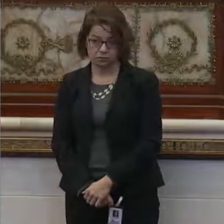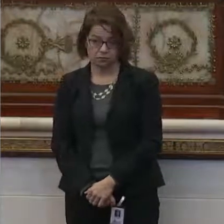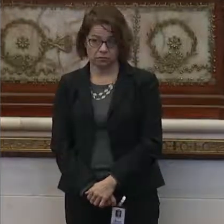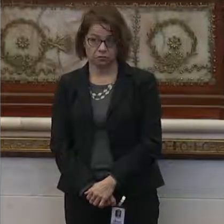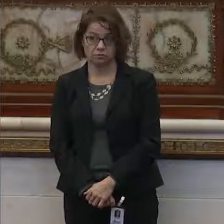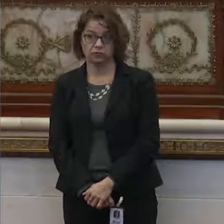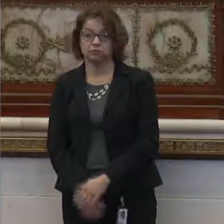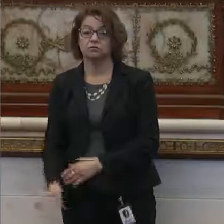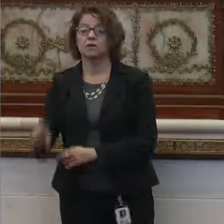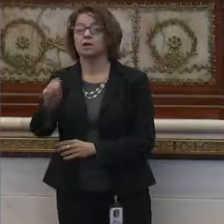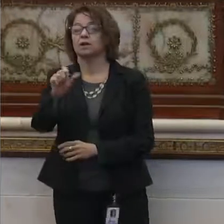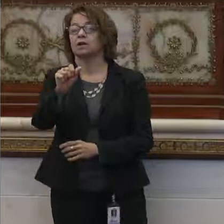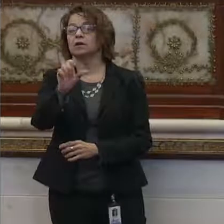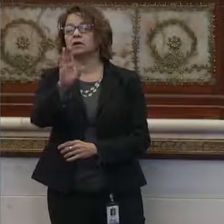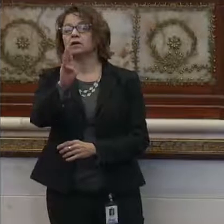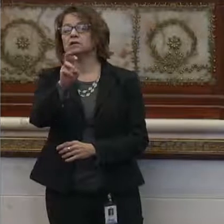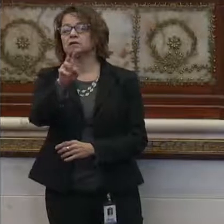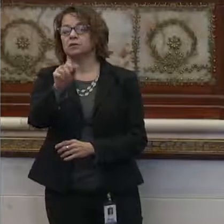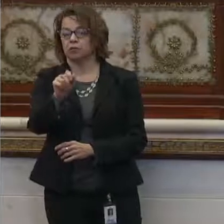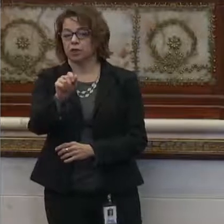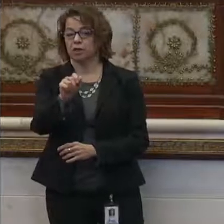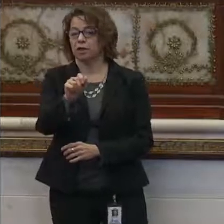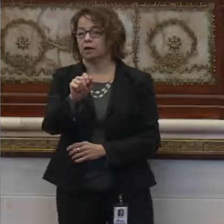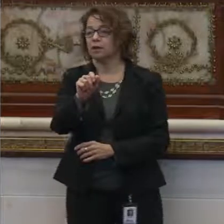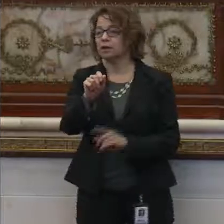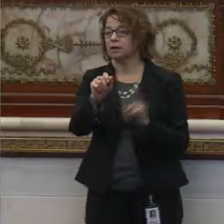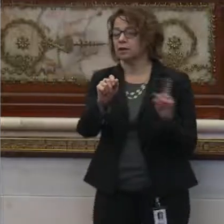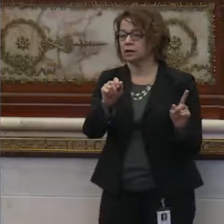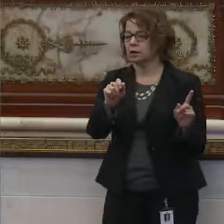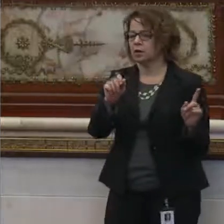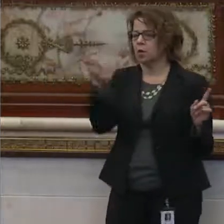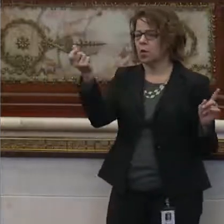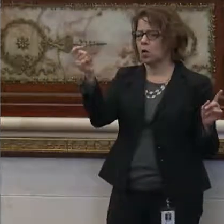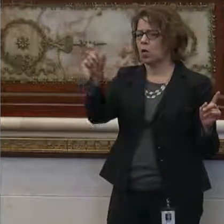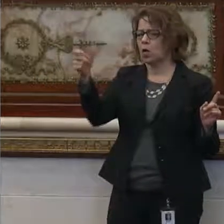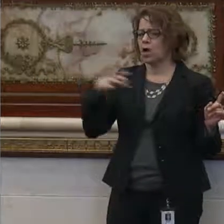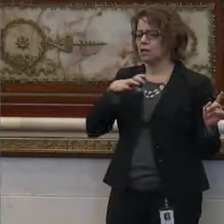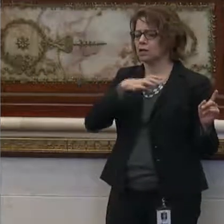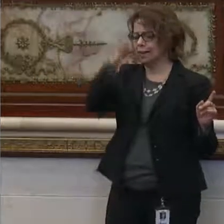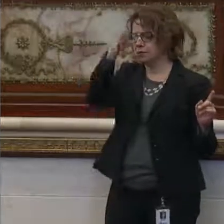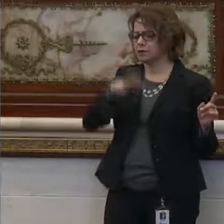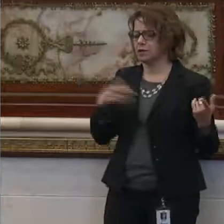Hi, this is Sabrina. Councilwoman's trying to get back on.